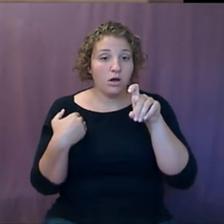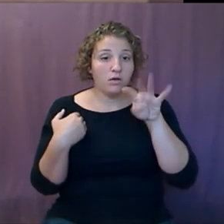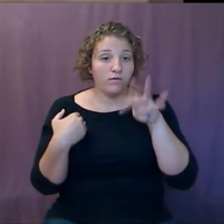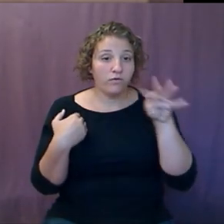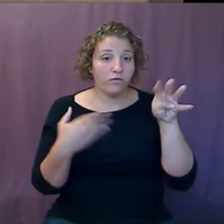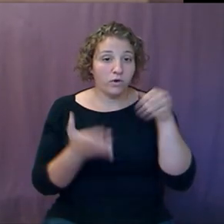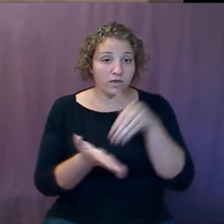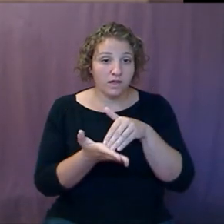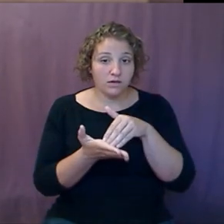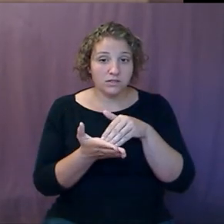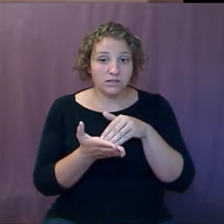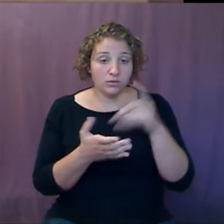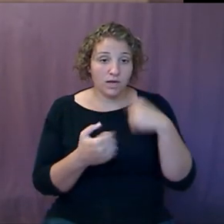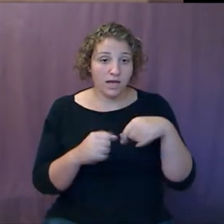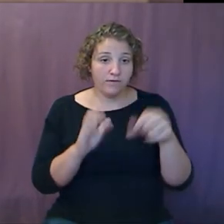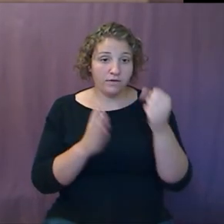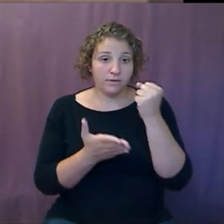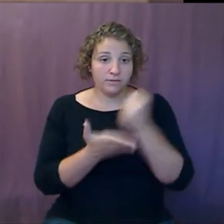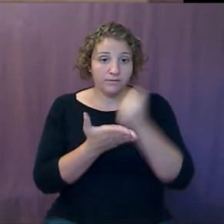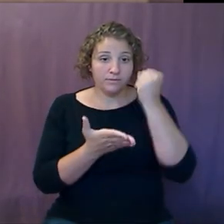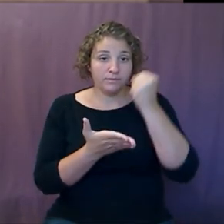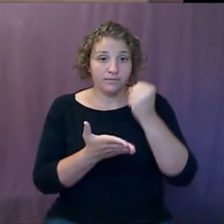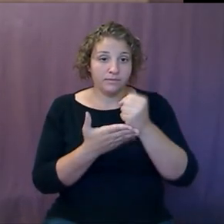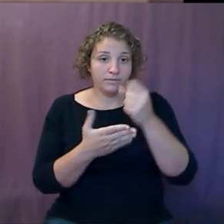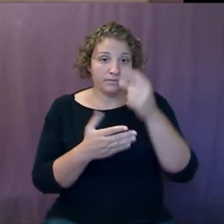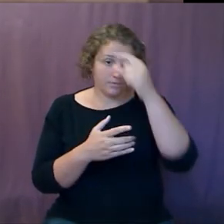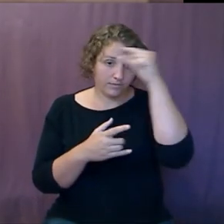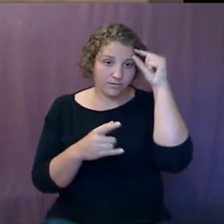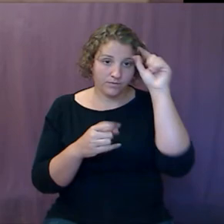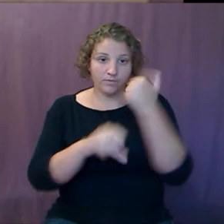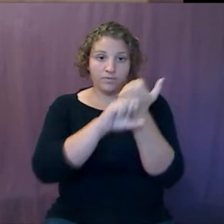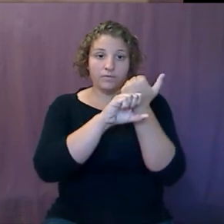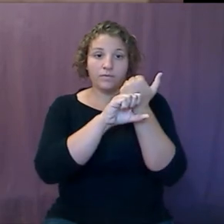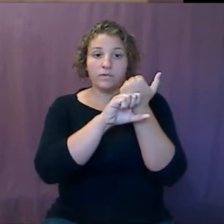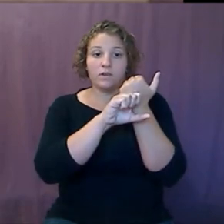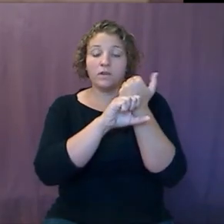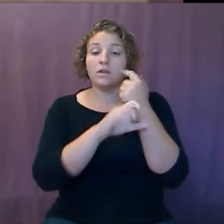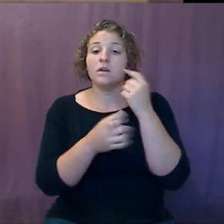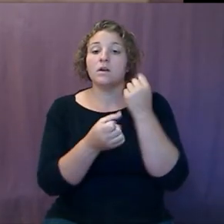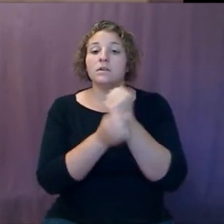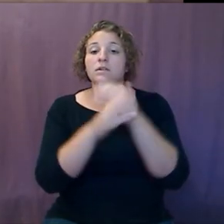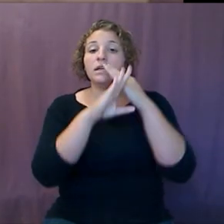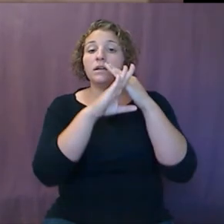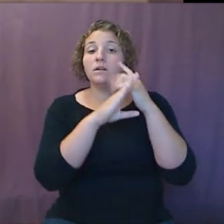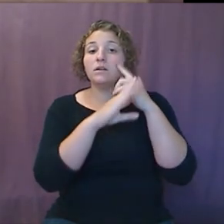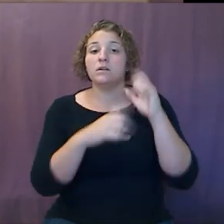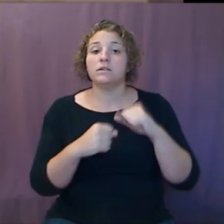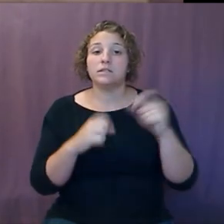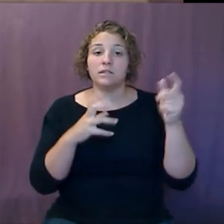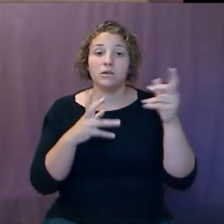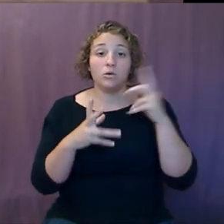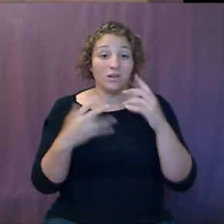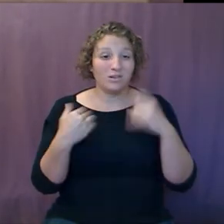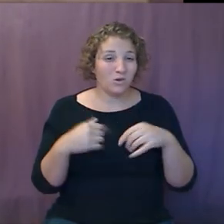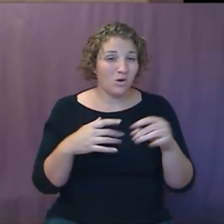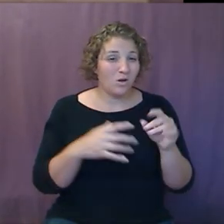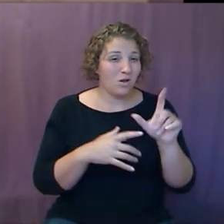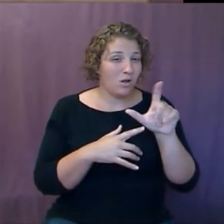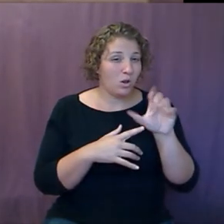had sealed them we saw in Revelation 9 when those locust-like creatures came out of the pit they left those who had been sealed by God alone